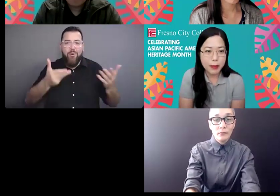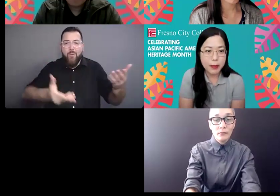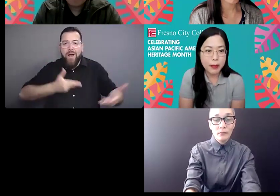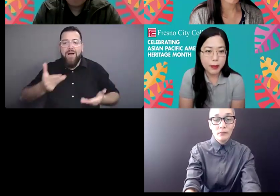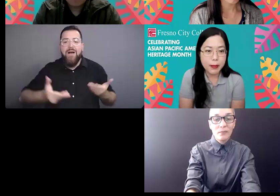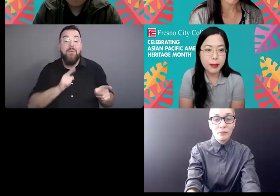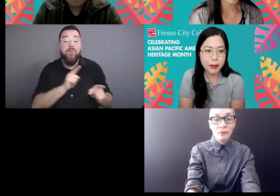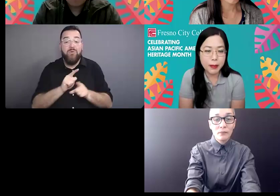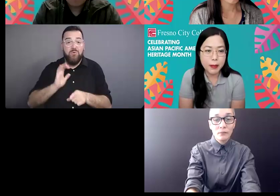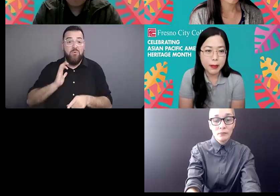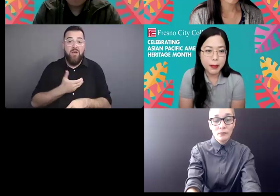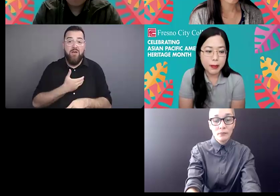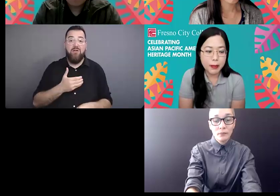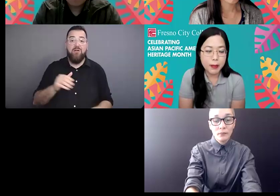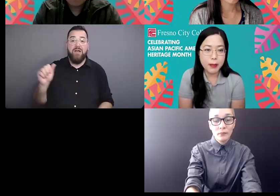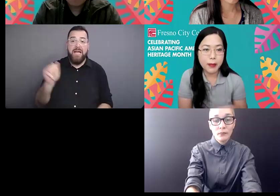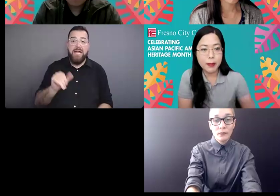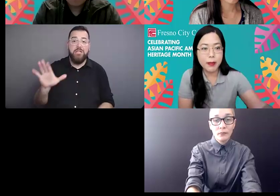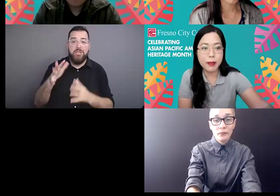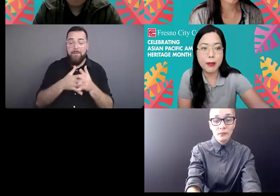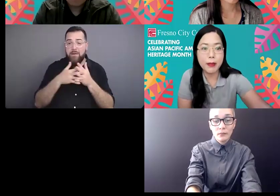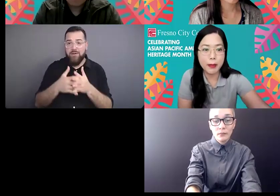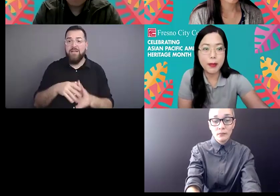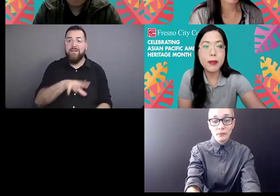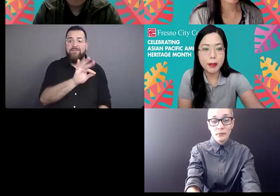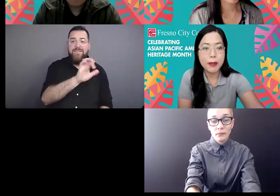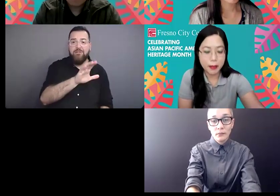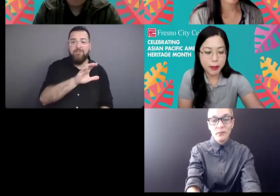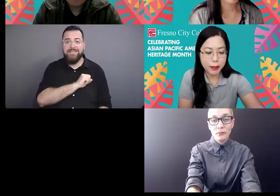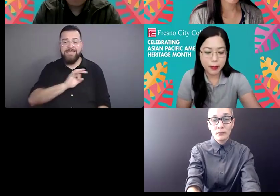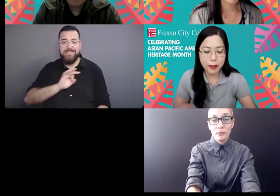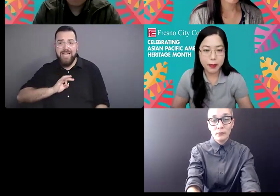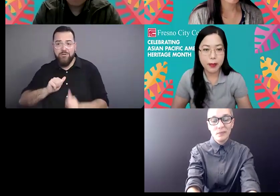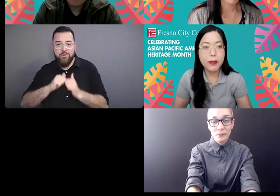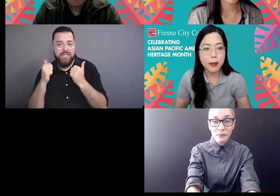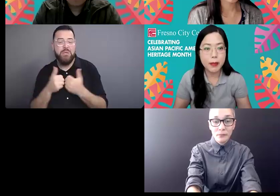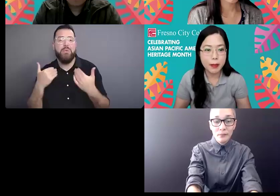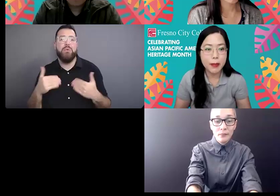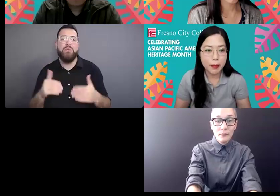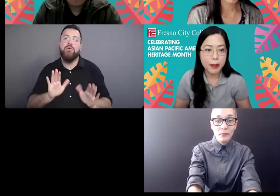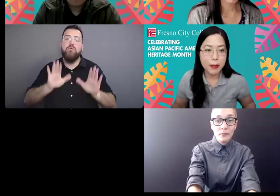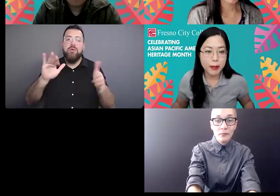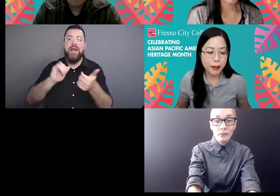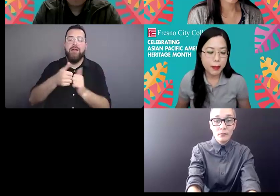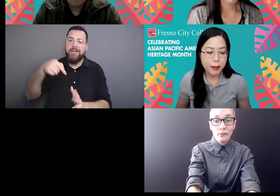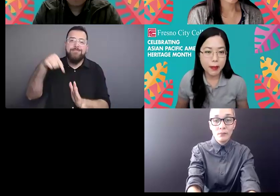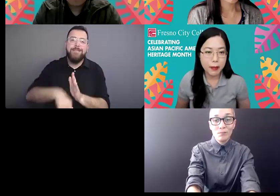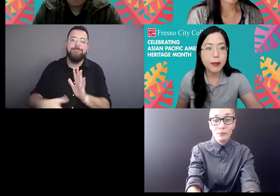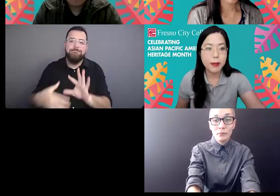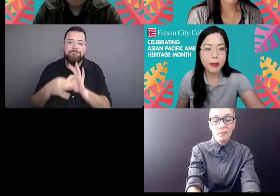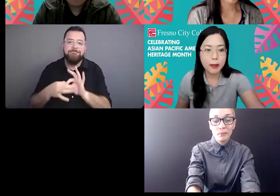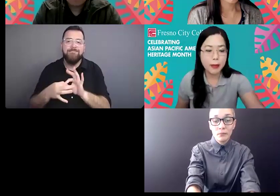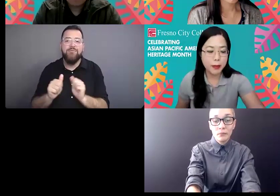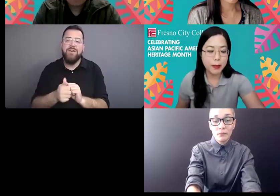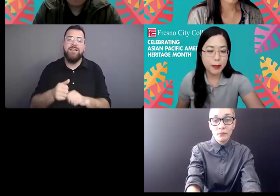Faculty Staff Association is a another way to kind of deepen your connection with faculty and staff and the campus